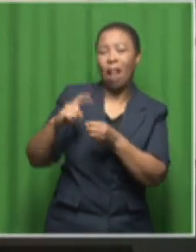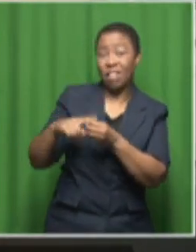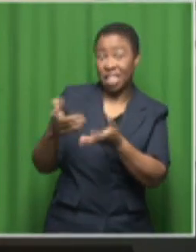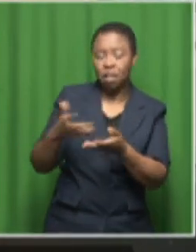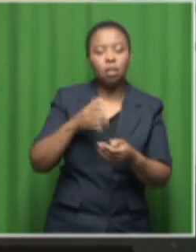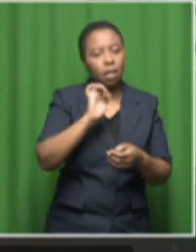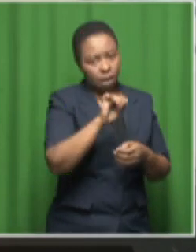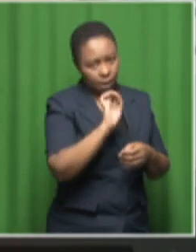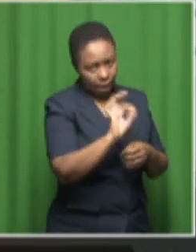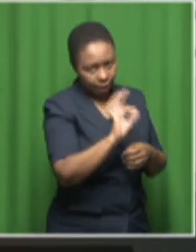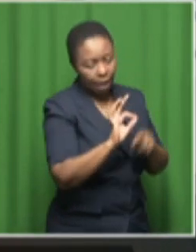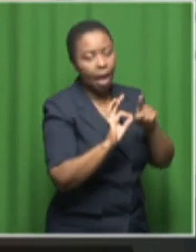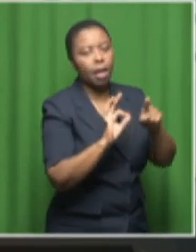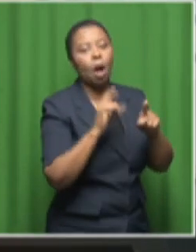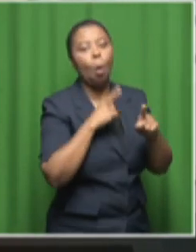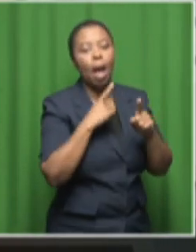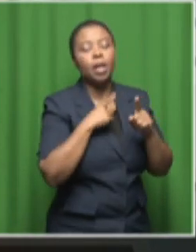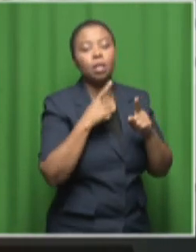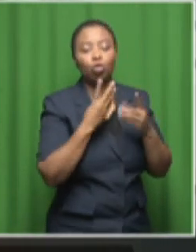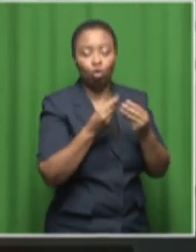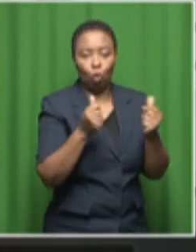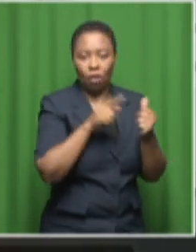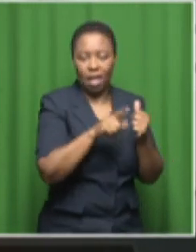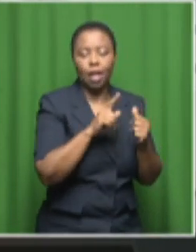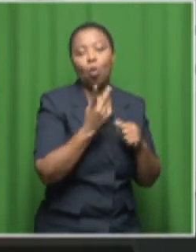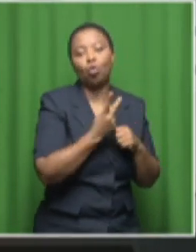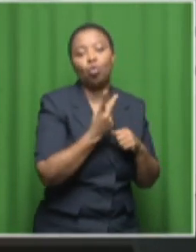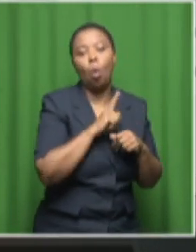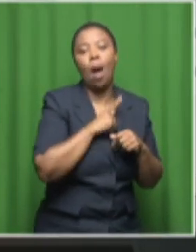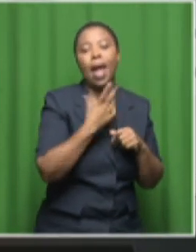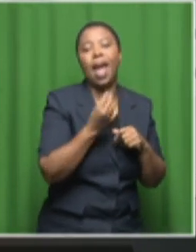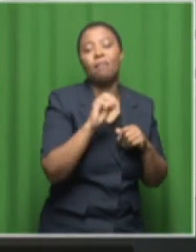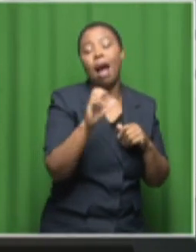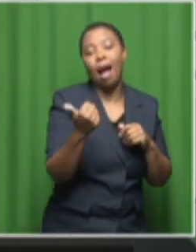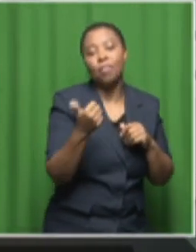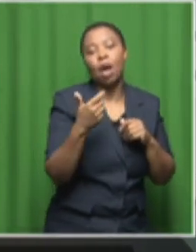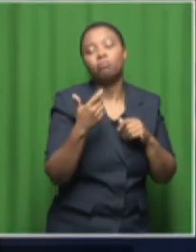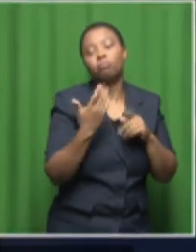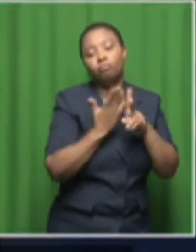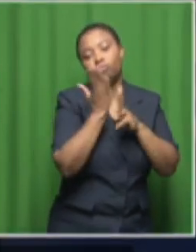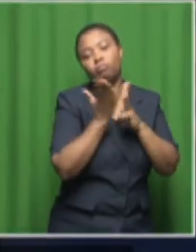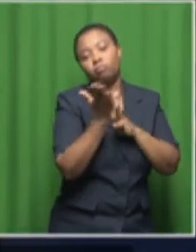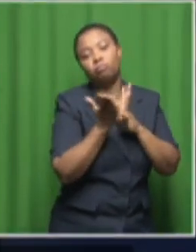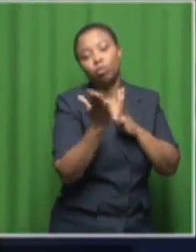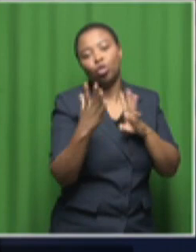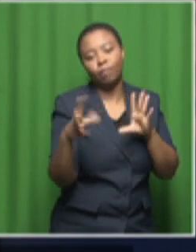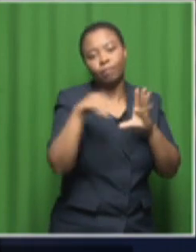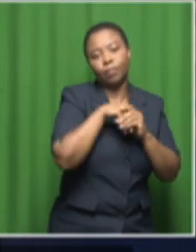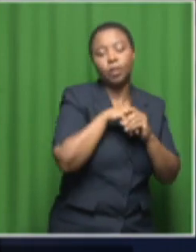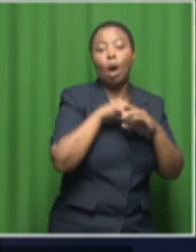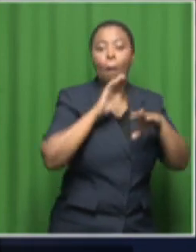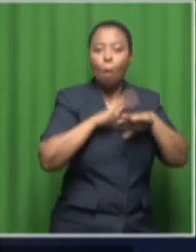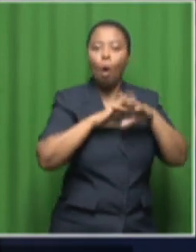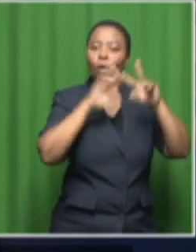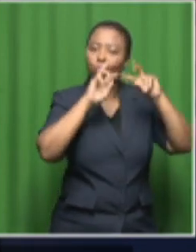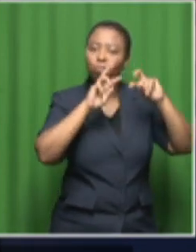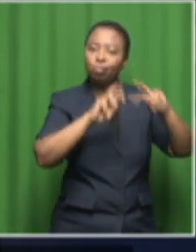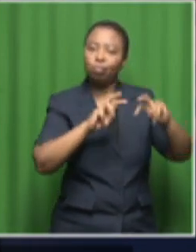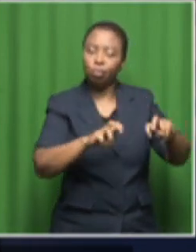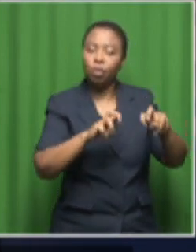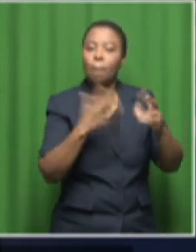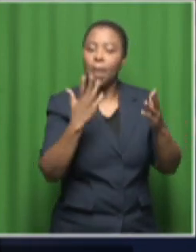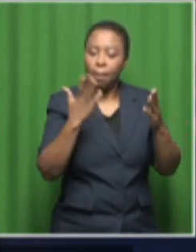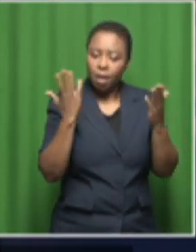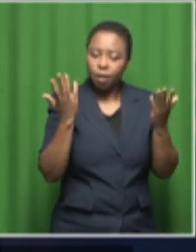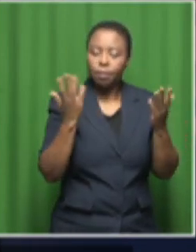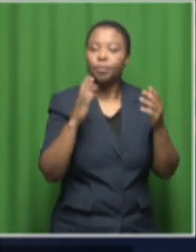yeah. It's to solve for that. And there are other ways that we can look to incorporate like a further verification. So there might be bodies,